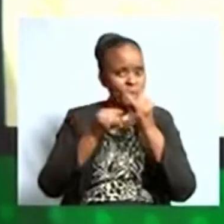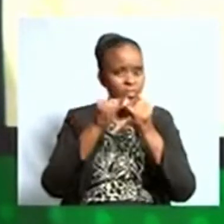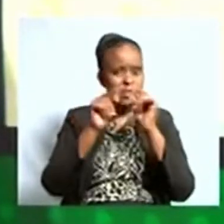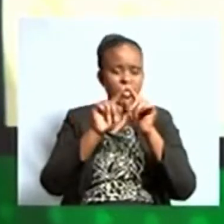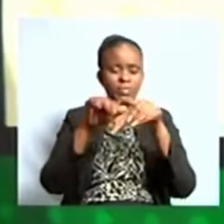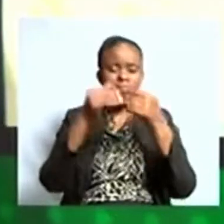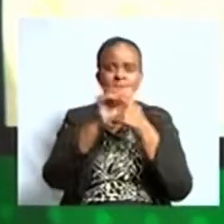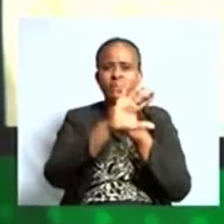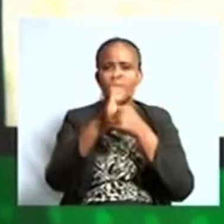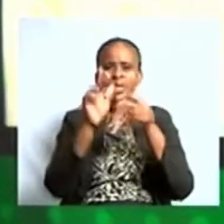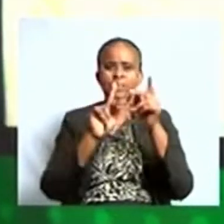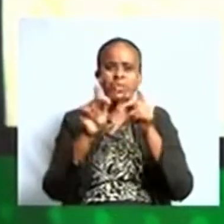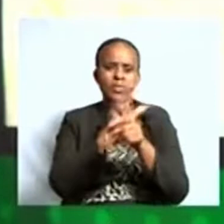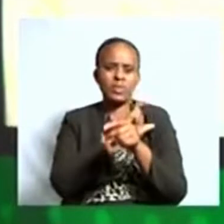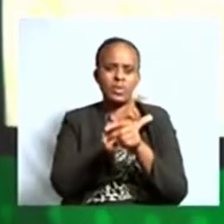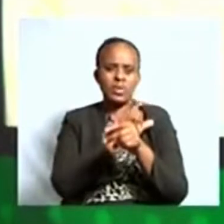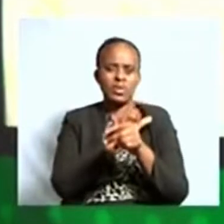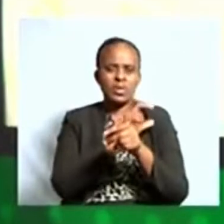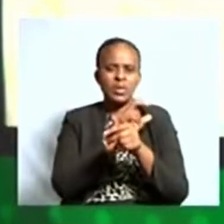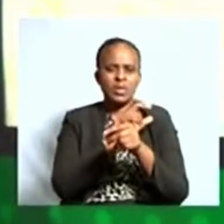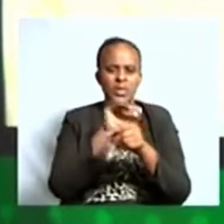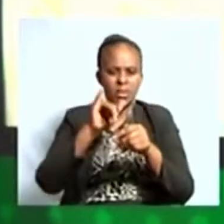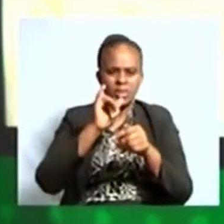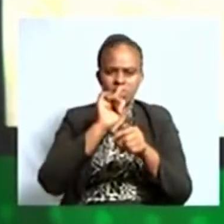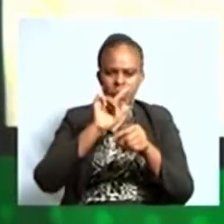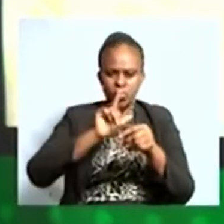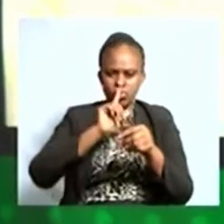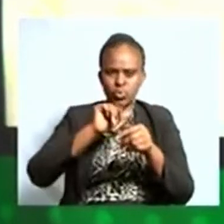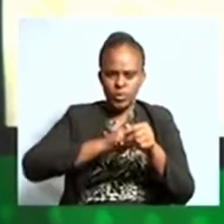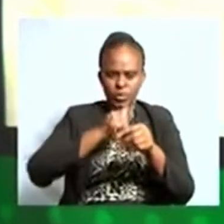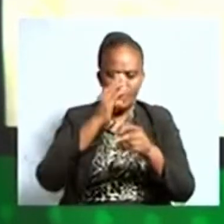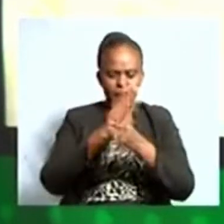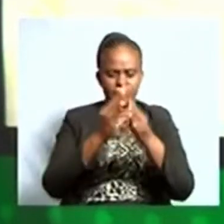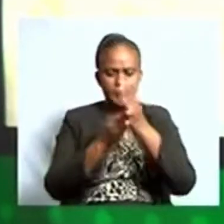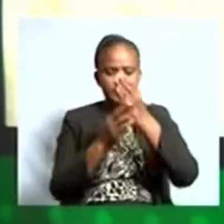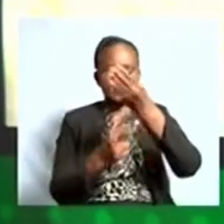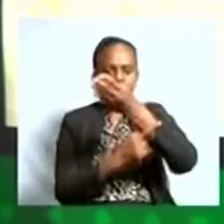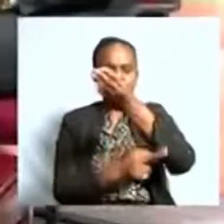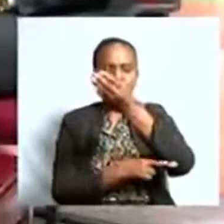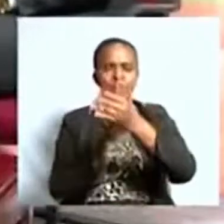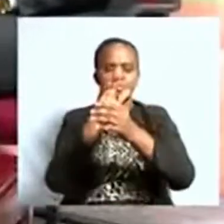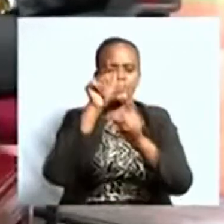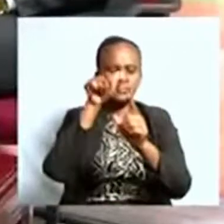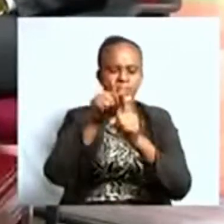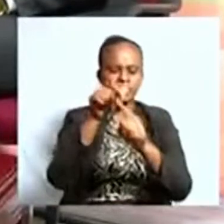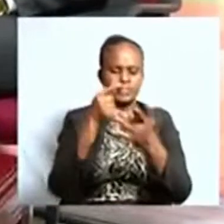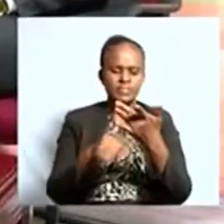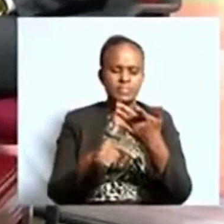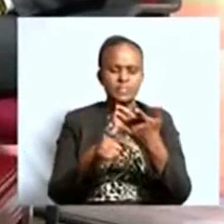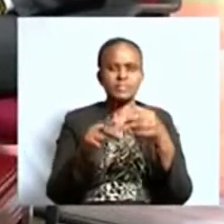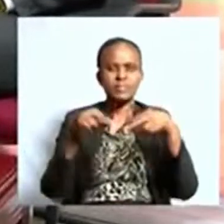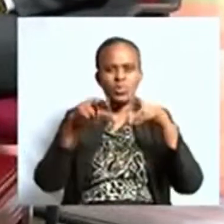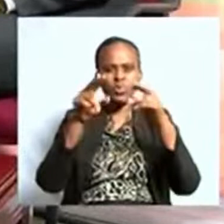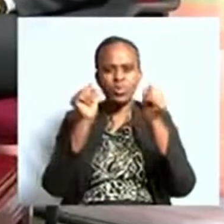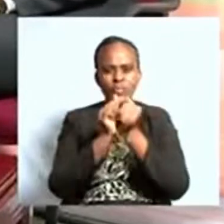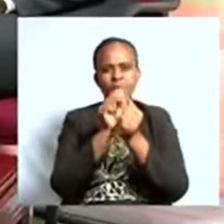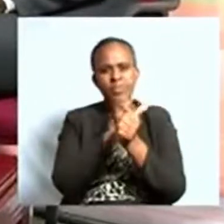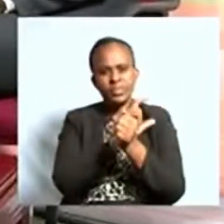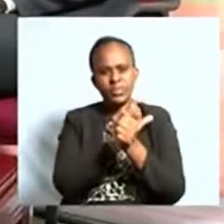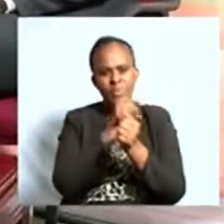of Kamanga a police post. Yes, we need to put up a bridge. So what's your target for the police post and the road? When do